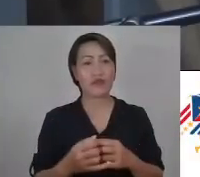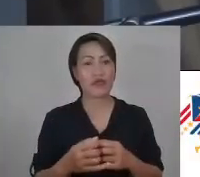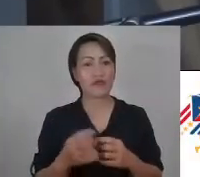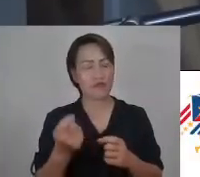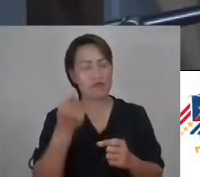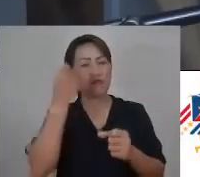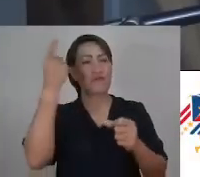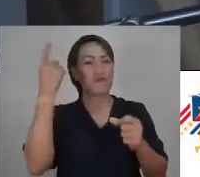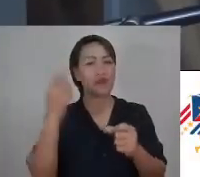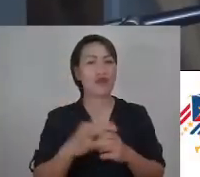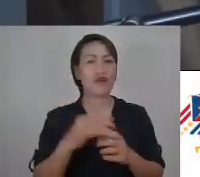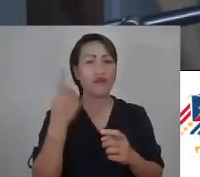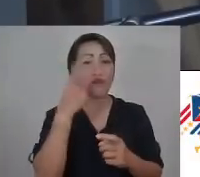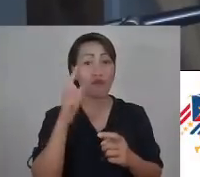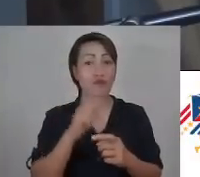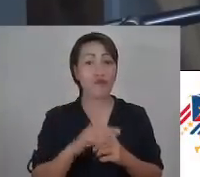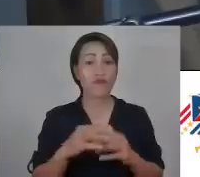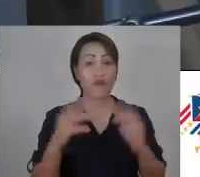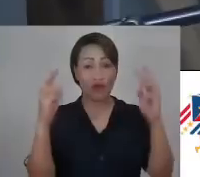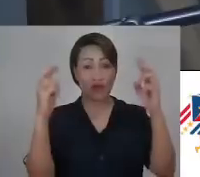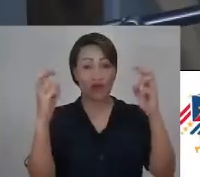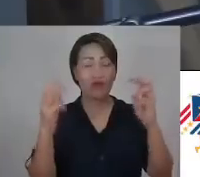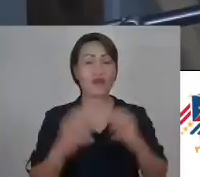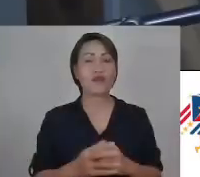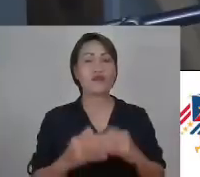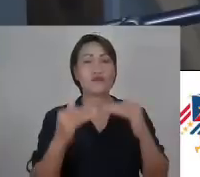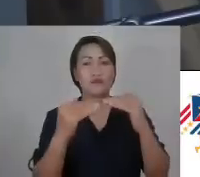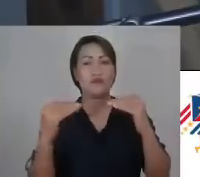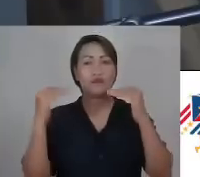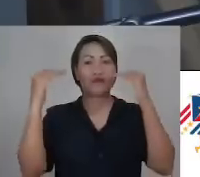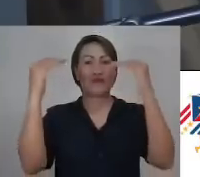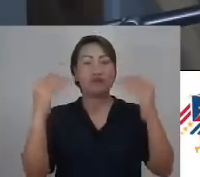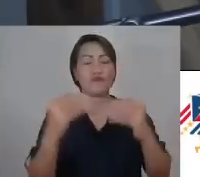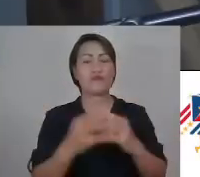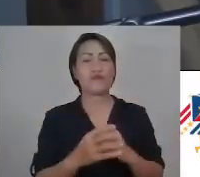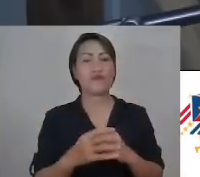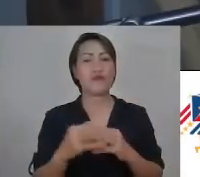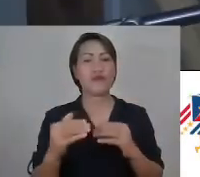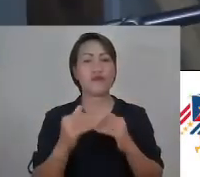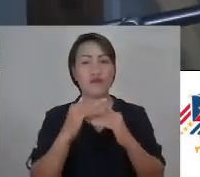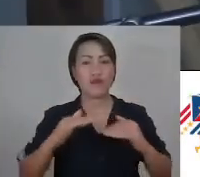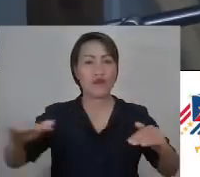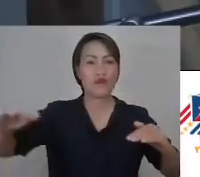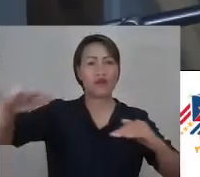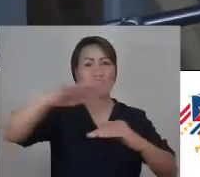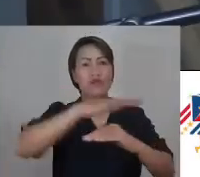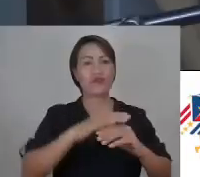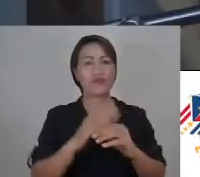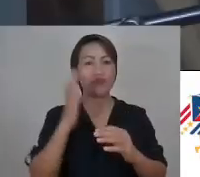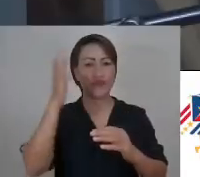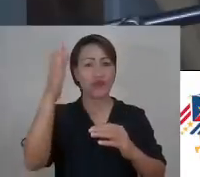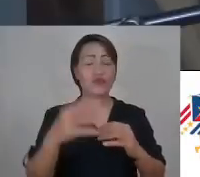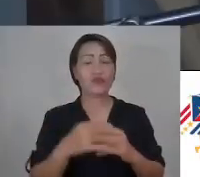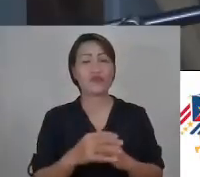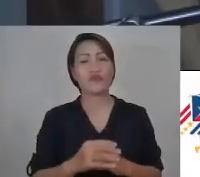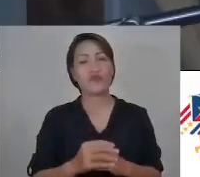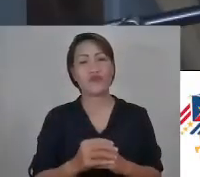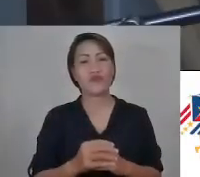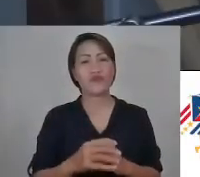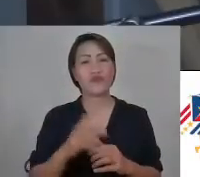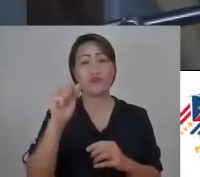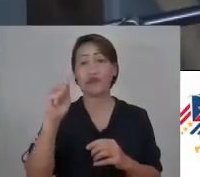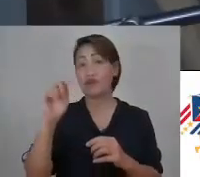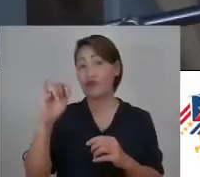Expanding the Horizon, Futures of STEM. This year, the DepEd will